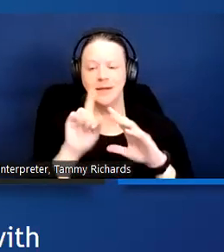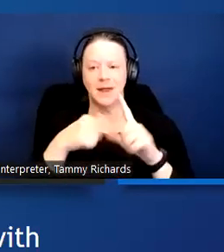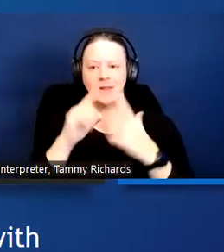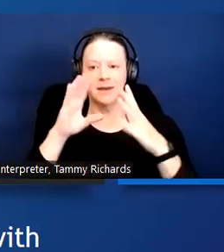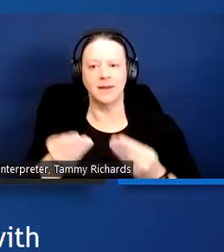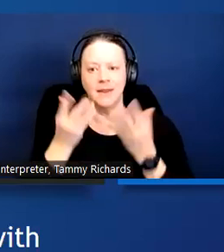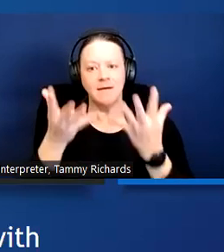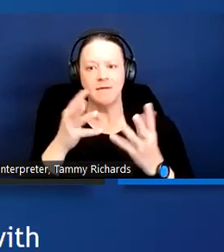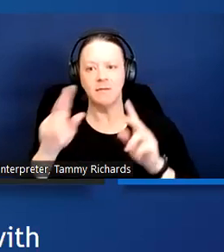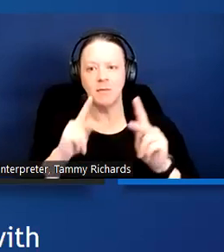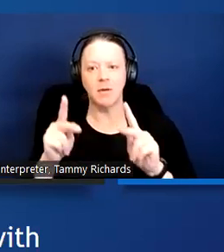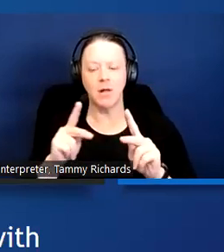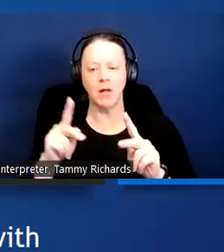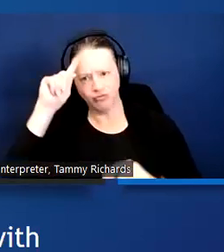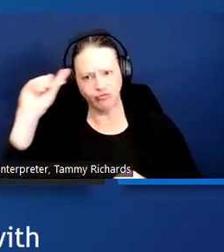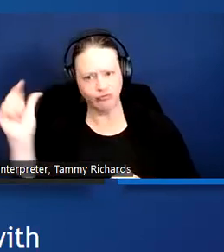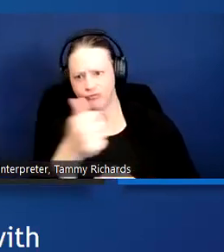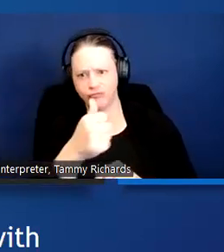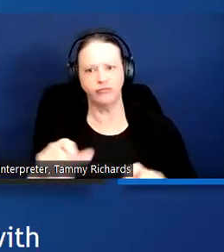the ability to choose how to